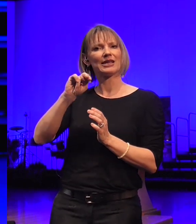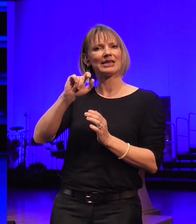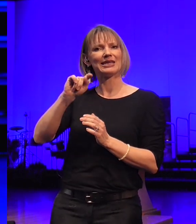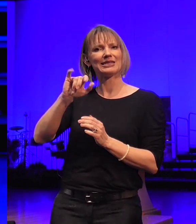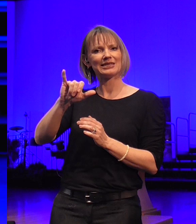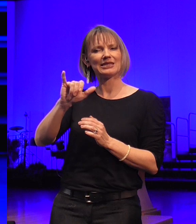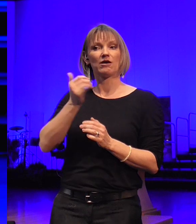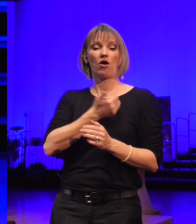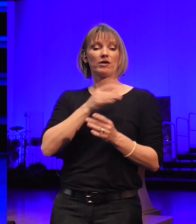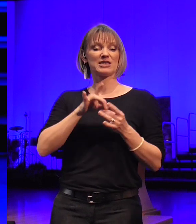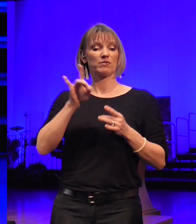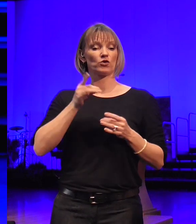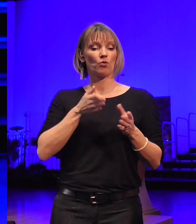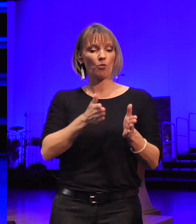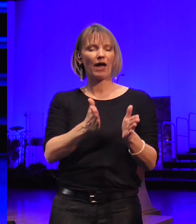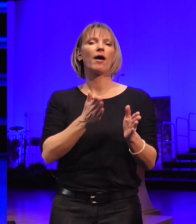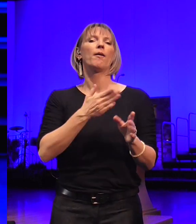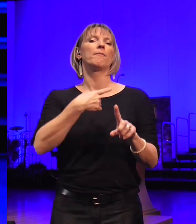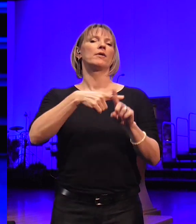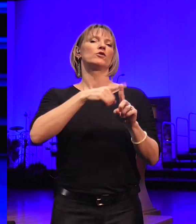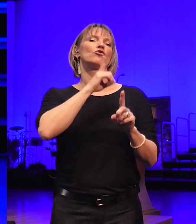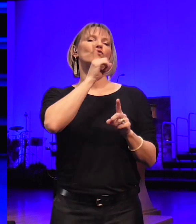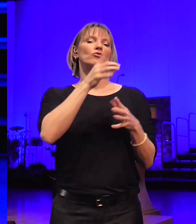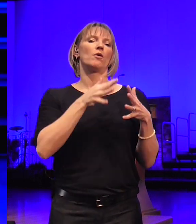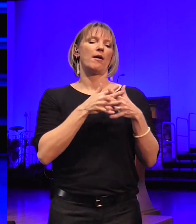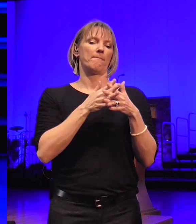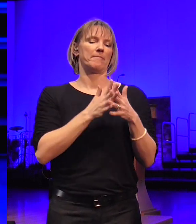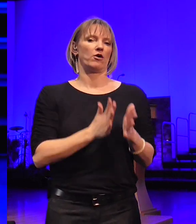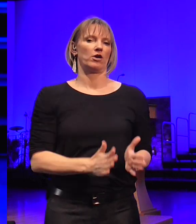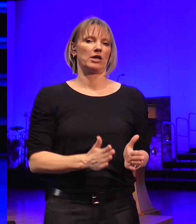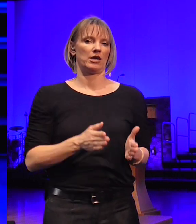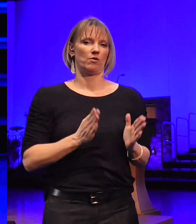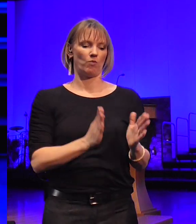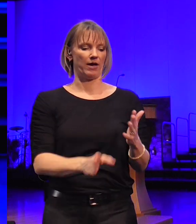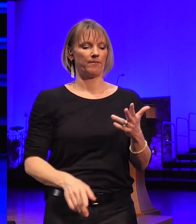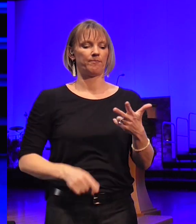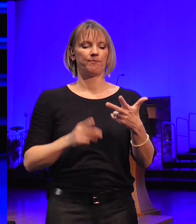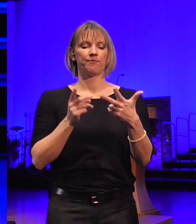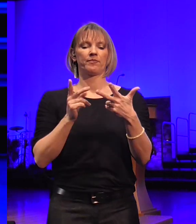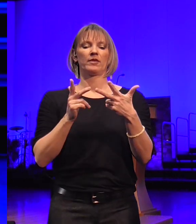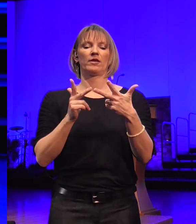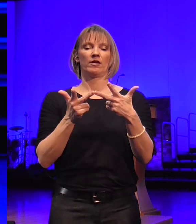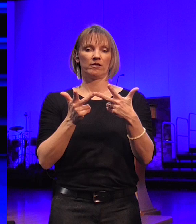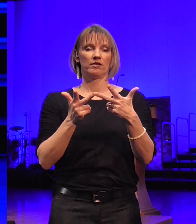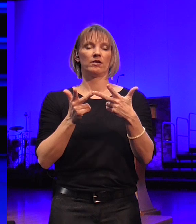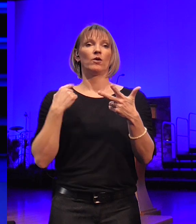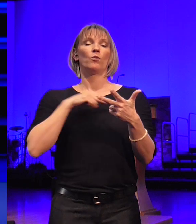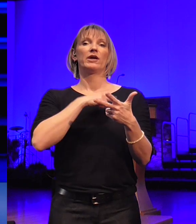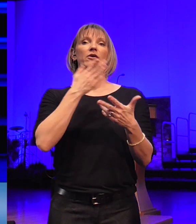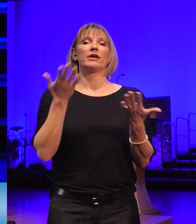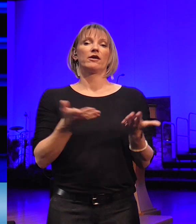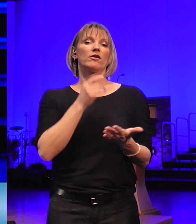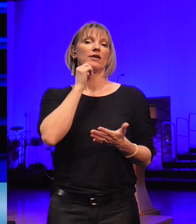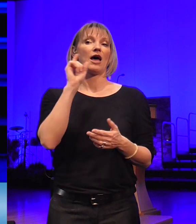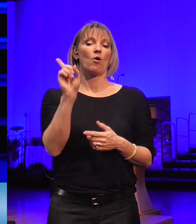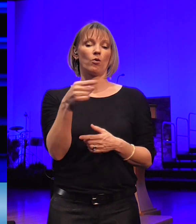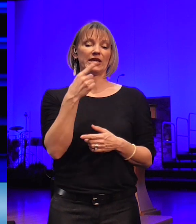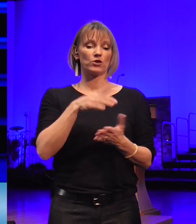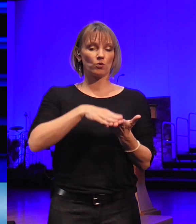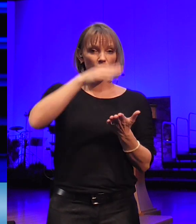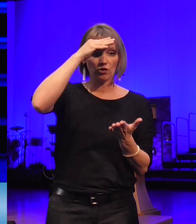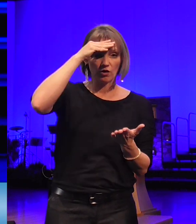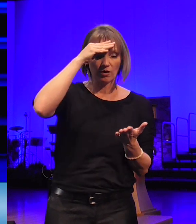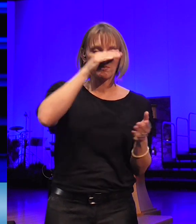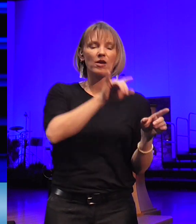our spiritual way, but the true American way as well. Lastly, we are here not just to learn, but to